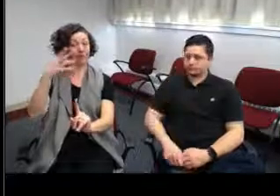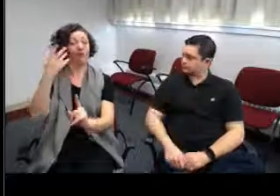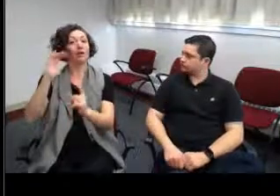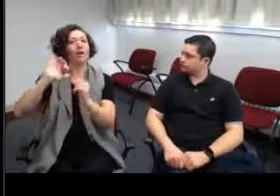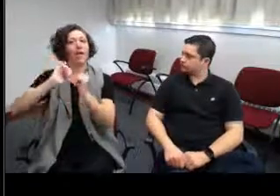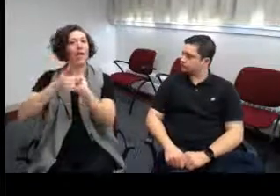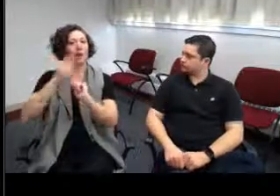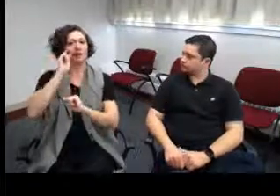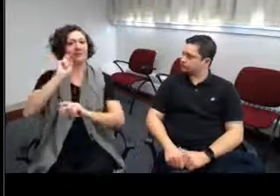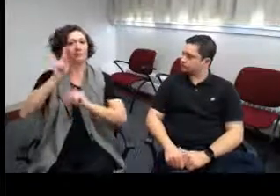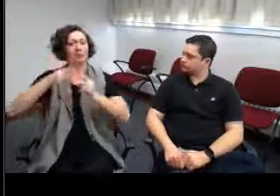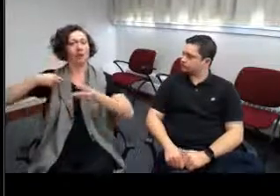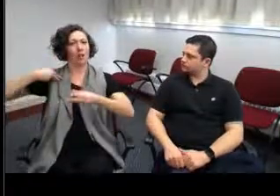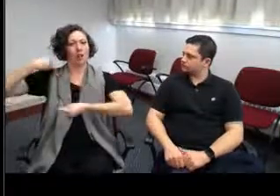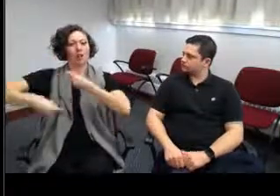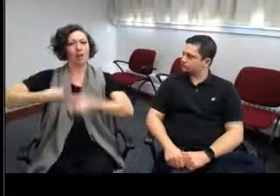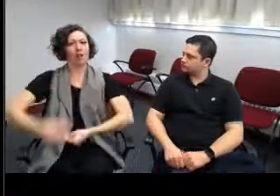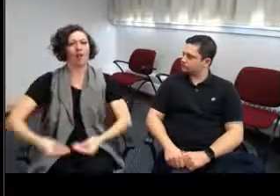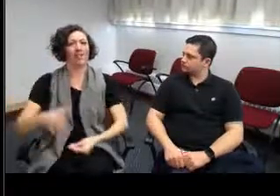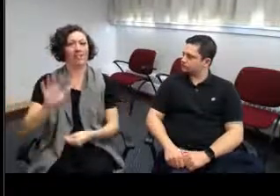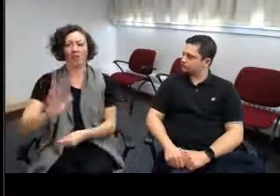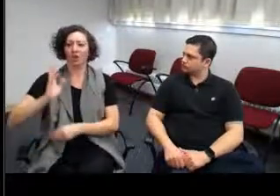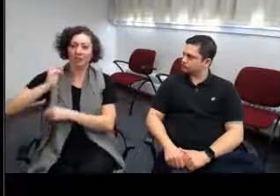deaf community and the deaf culture.